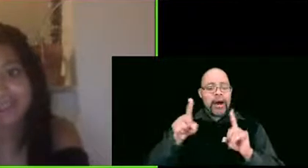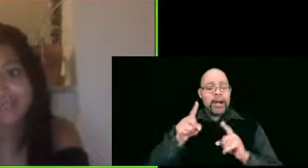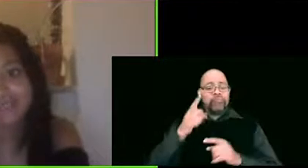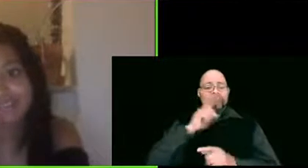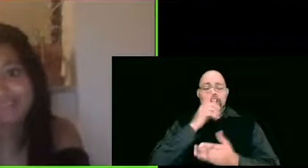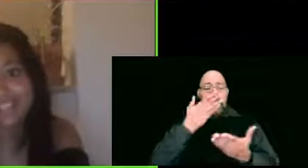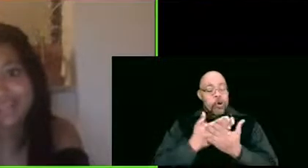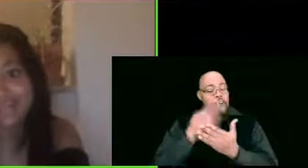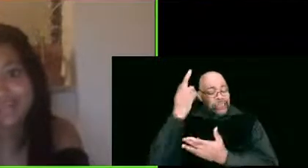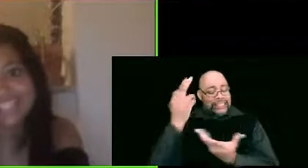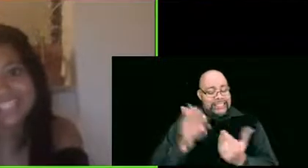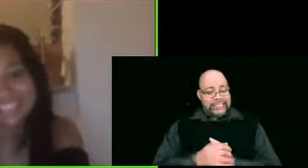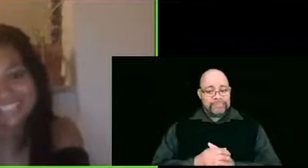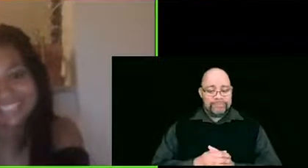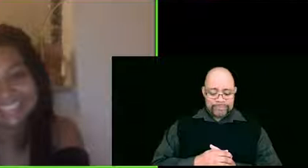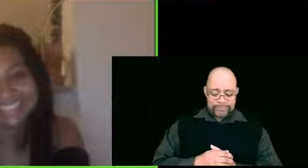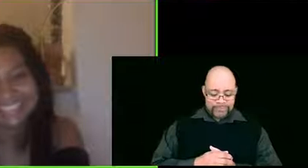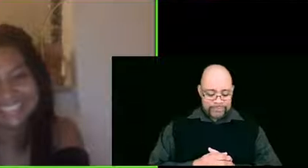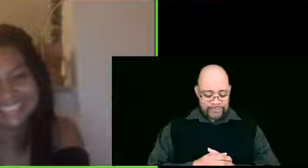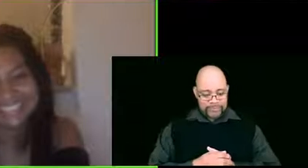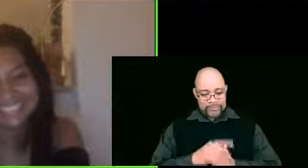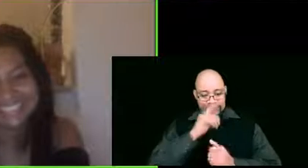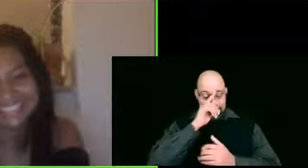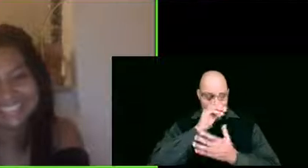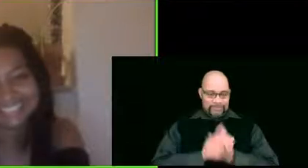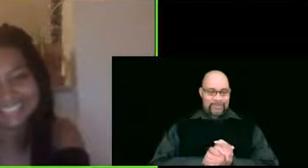research, but for a really good cause.